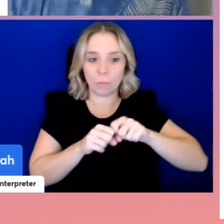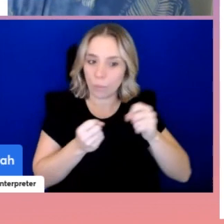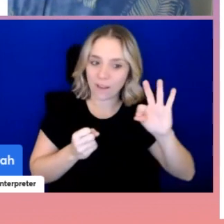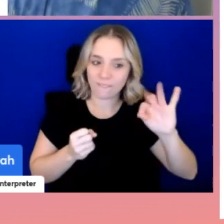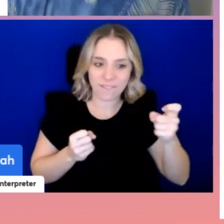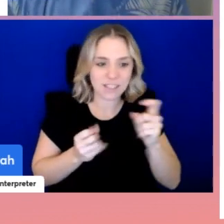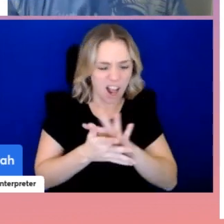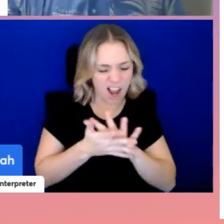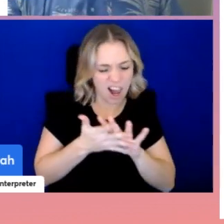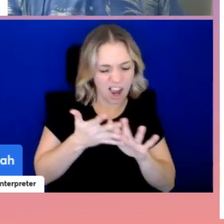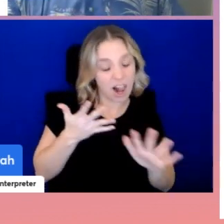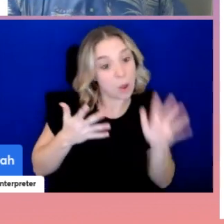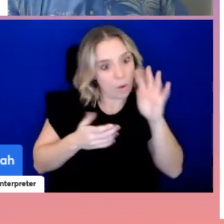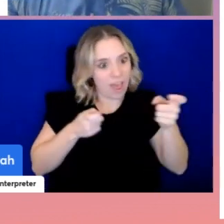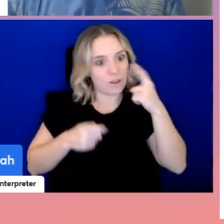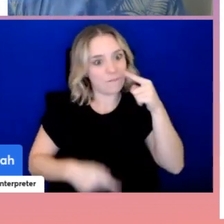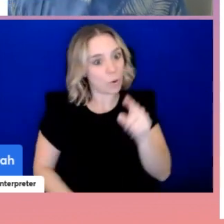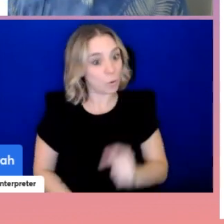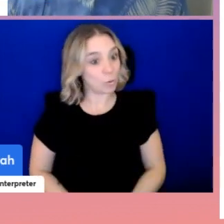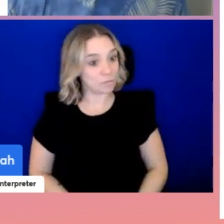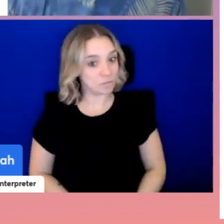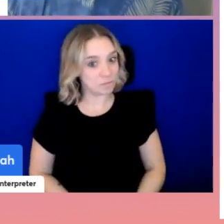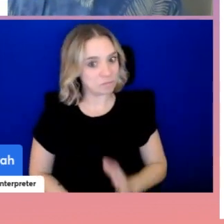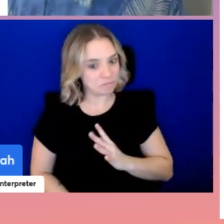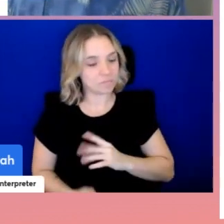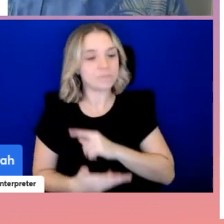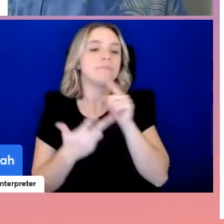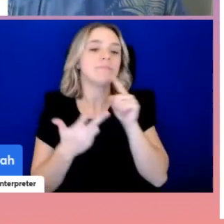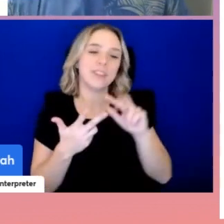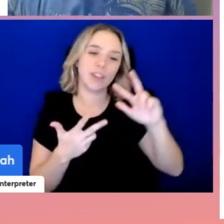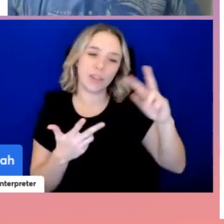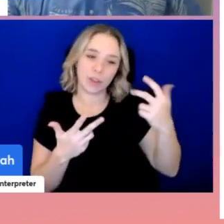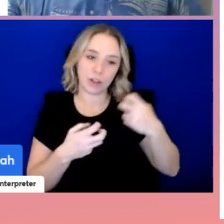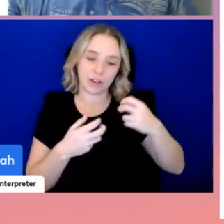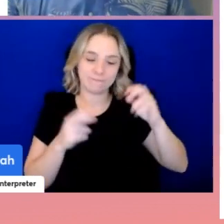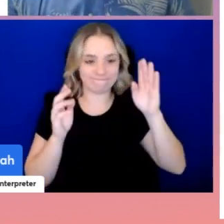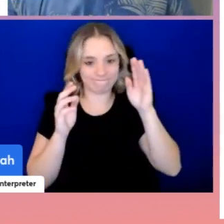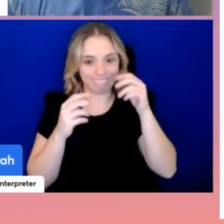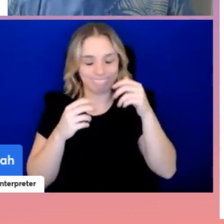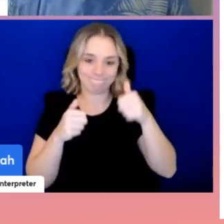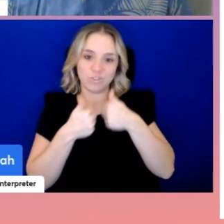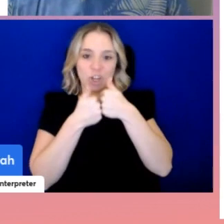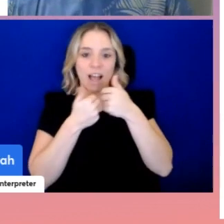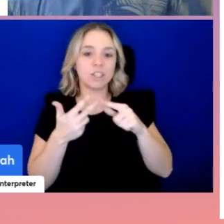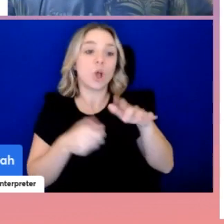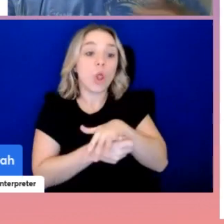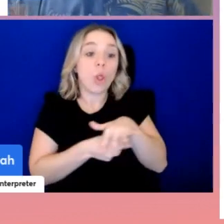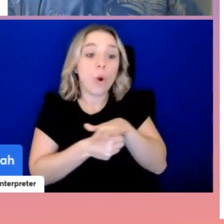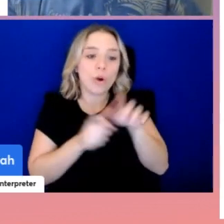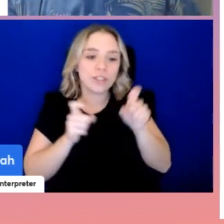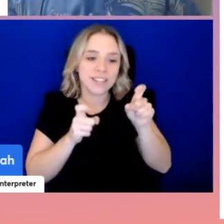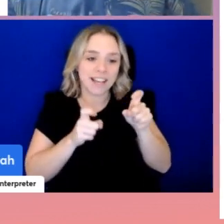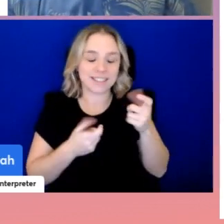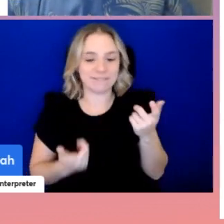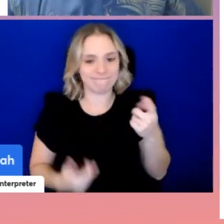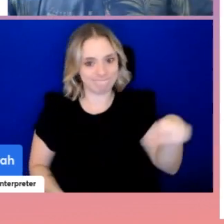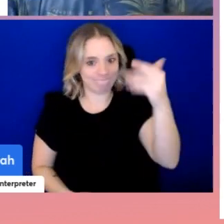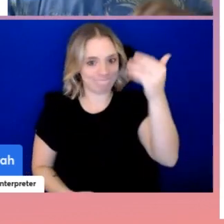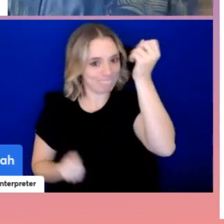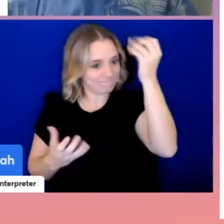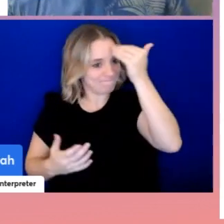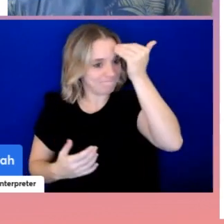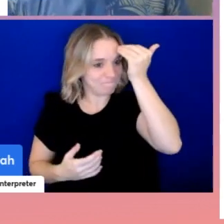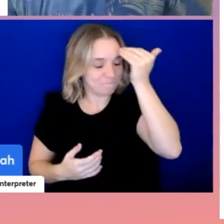the tagging for you. Finally, number three is local testing. So, as many of you can probably relate, our cloud environment isn't